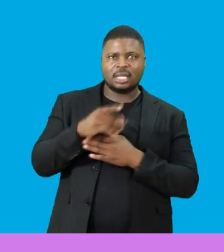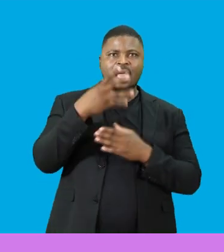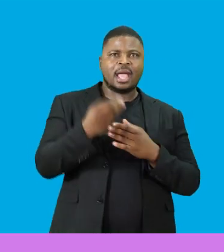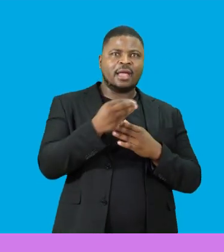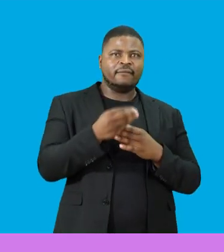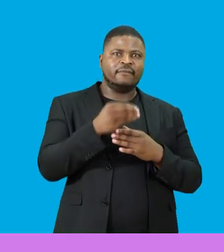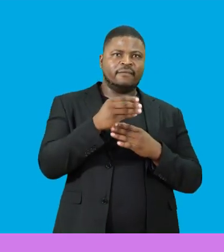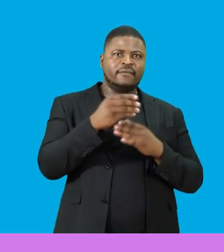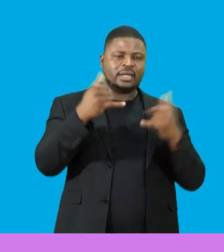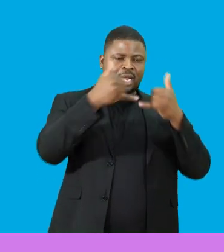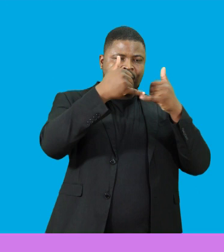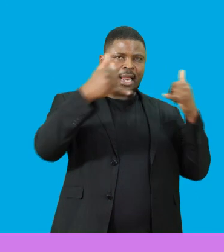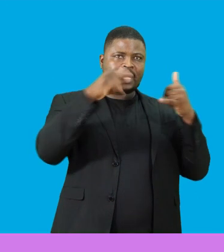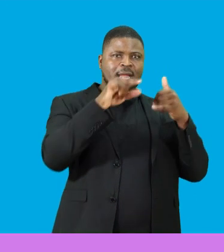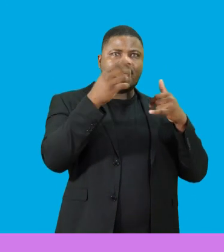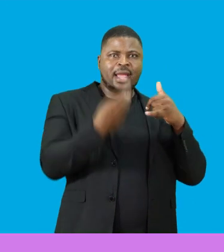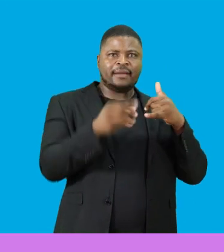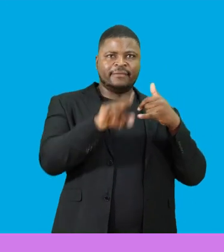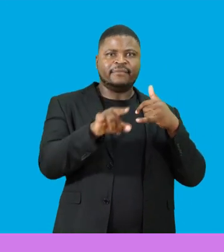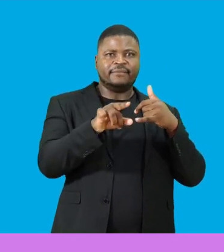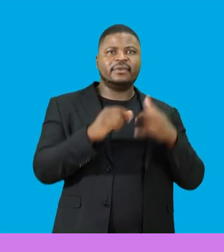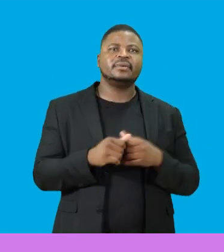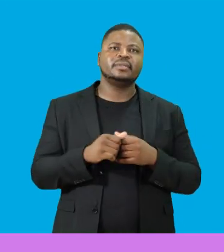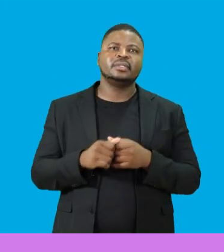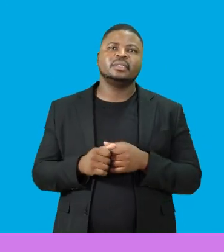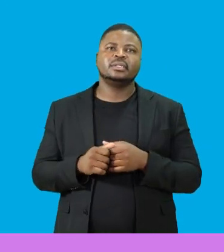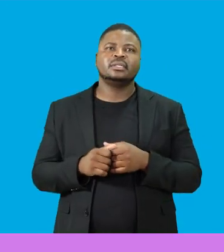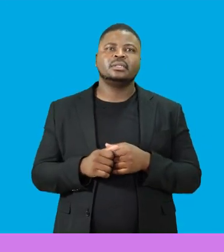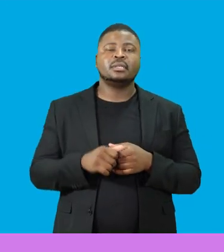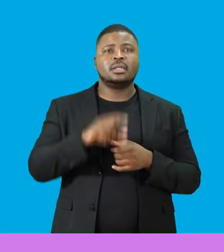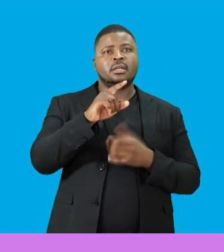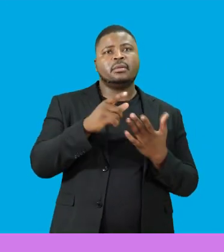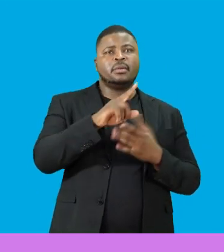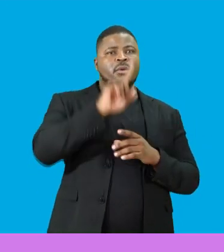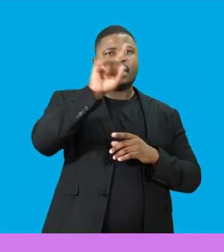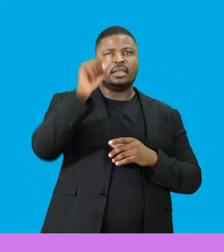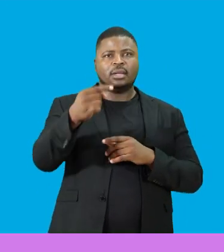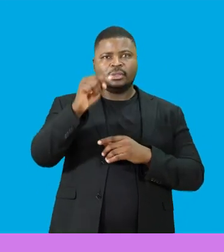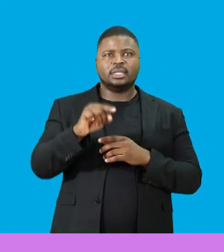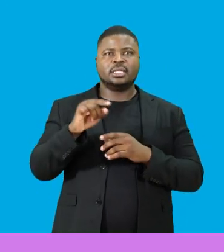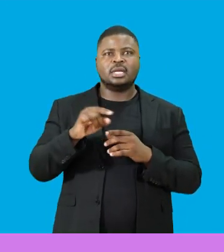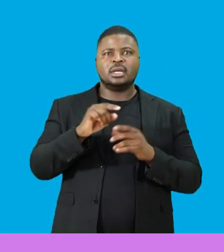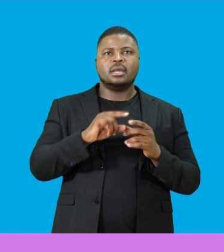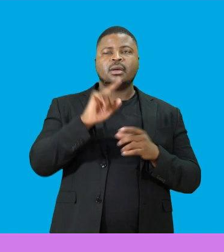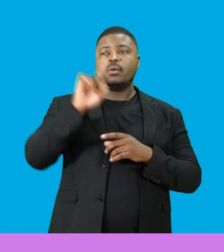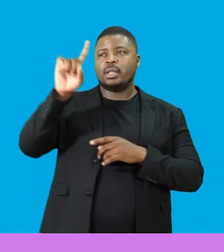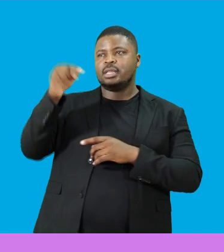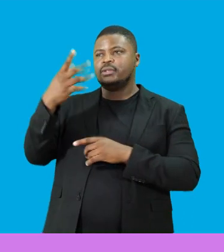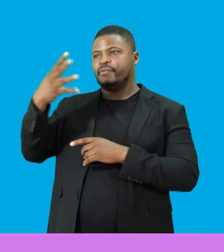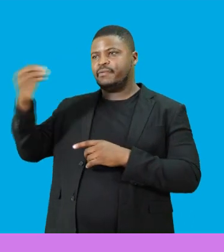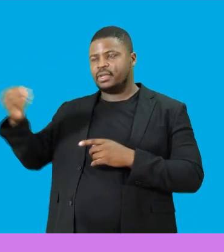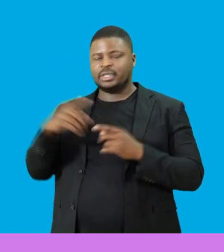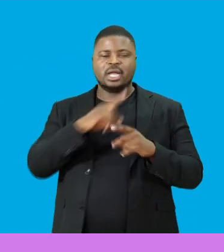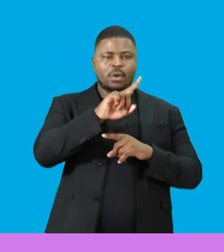already on the line there. And what is this line? This is the line. Now let's count our divisions. If this is 1,000 and this is 1,005, we must have